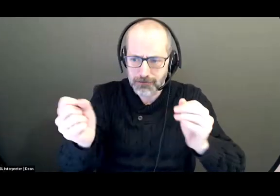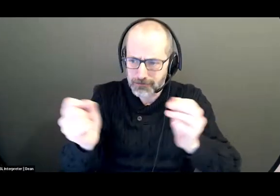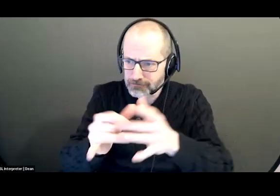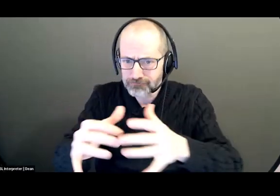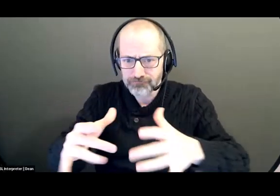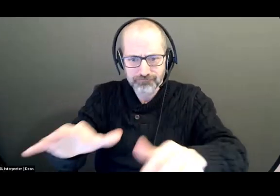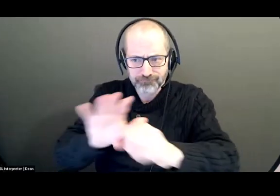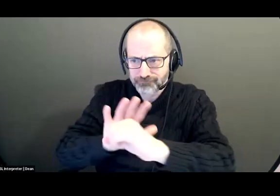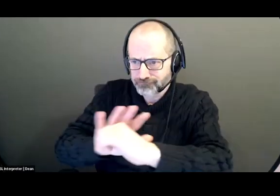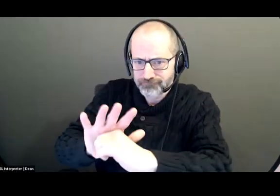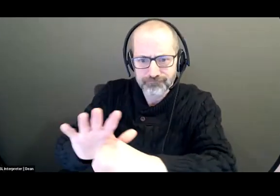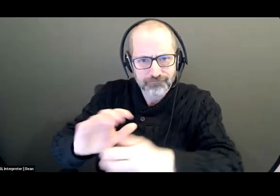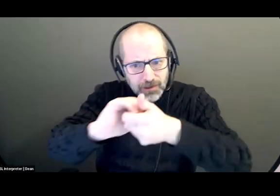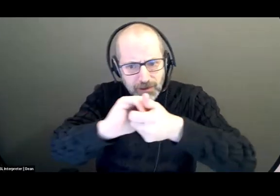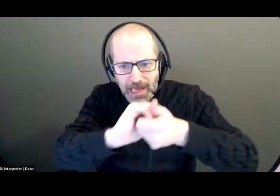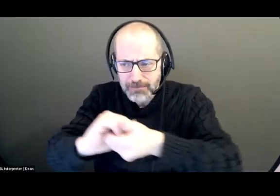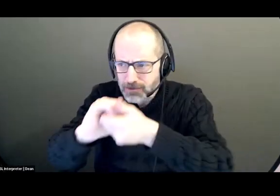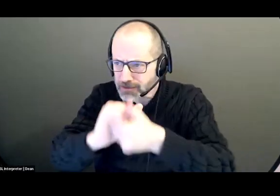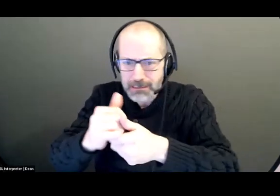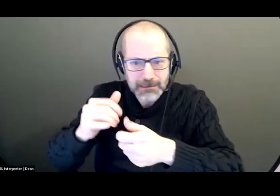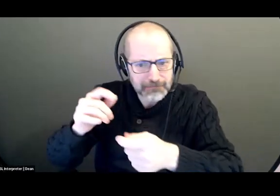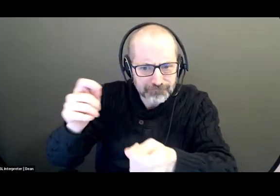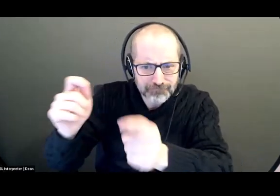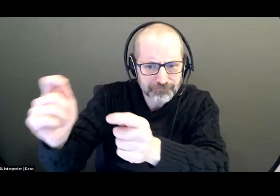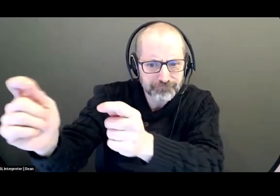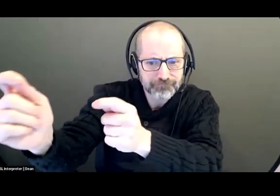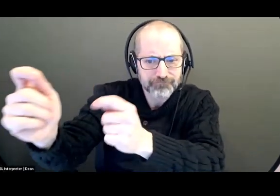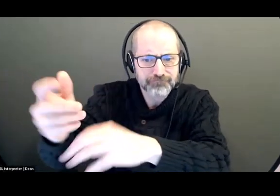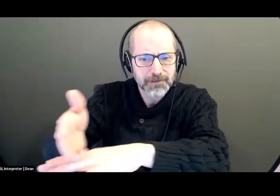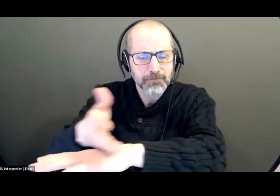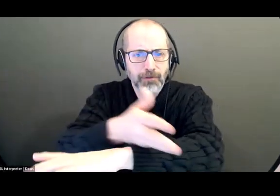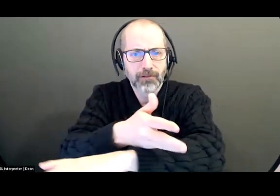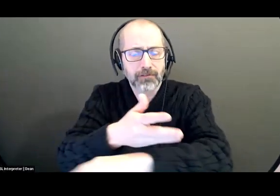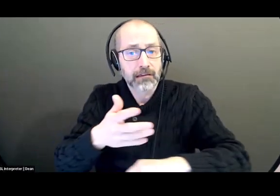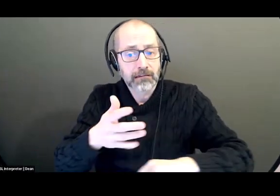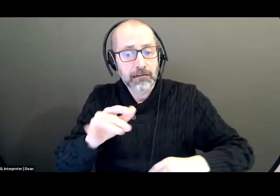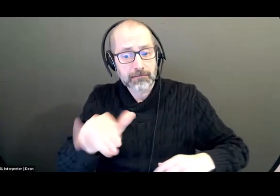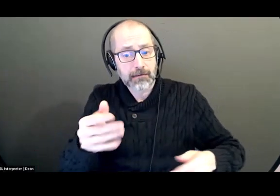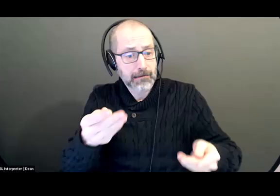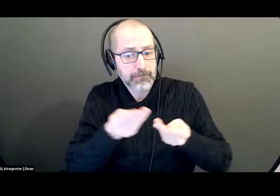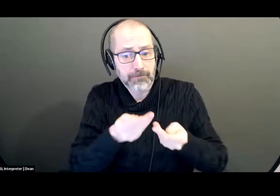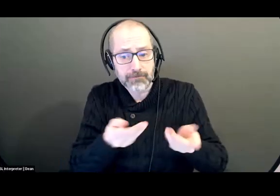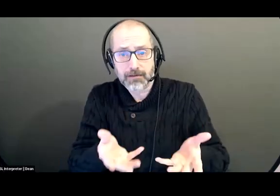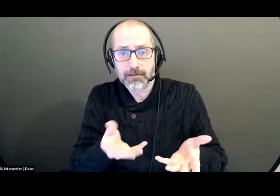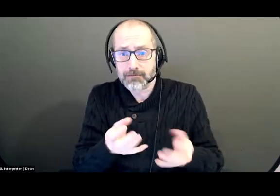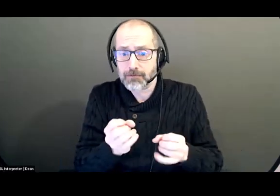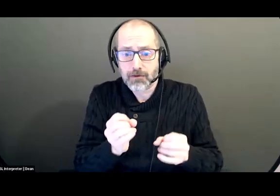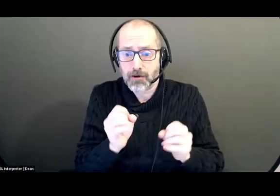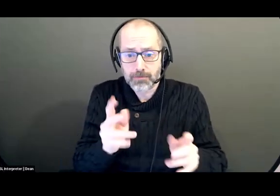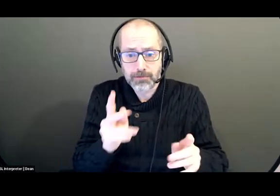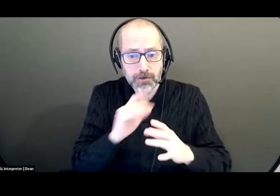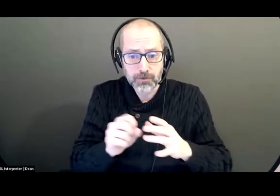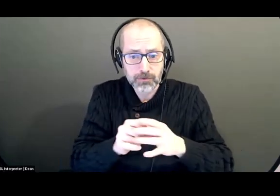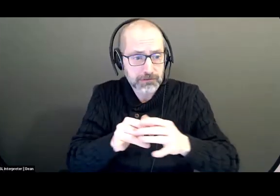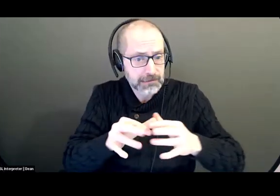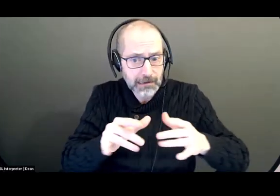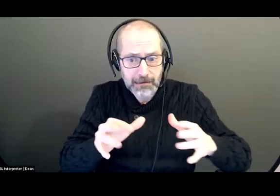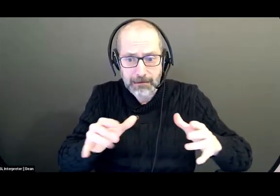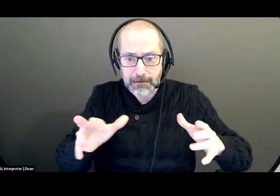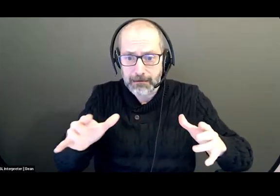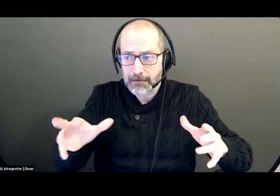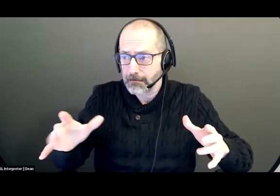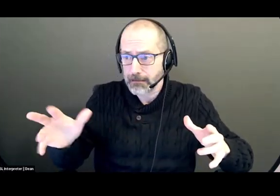It provides us this opportunity to move forward beyond partnership to meaningful collaboration. It also provided us